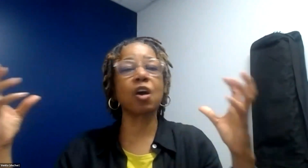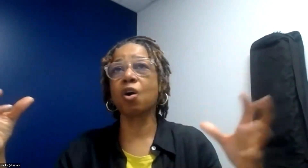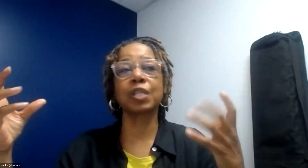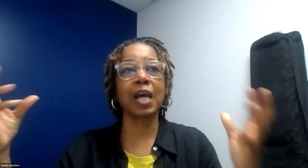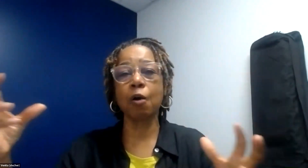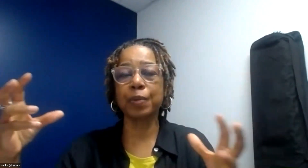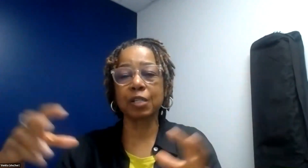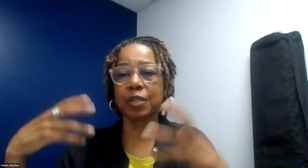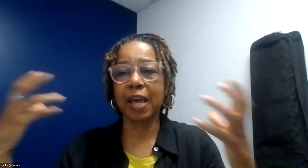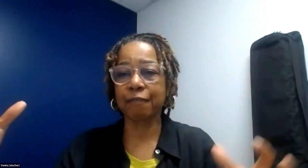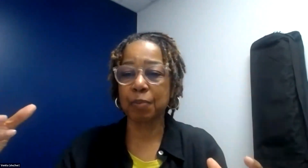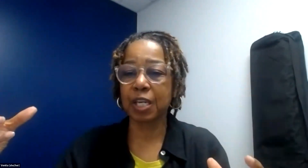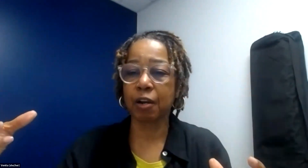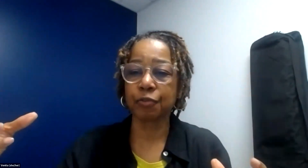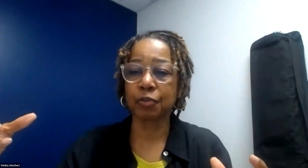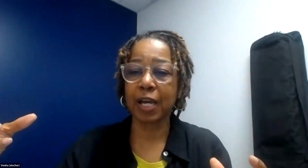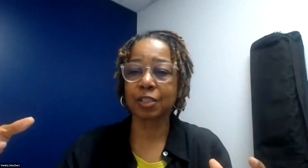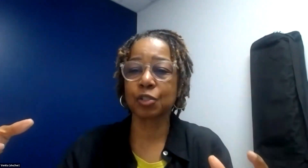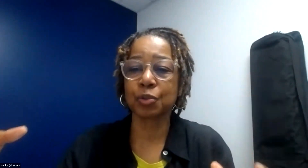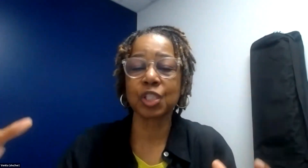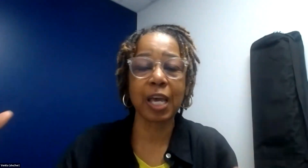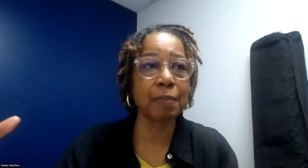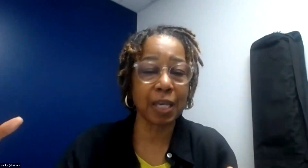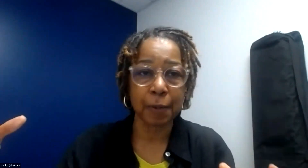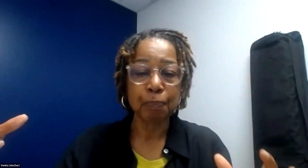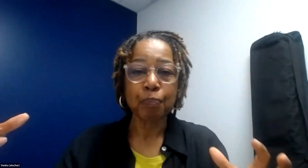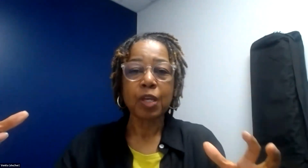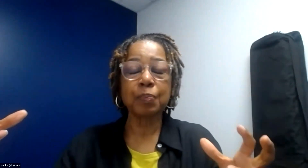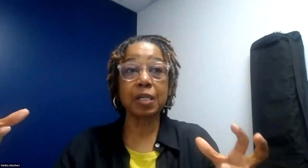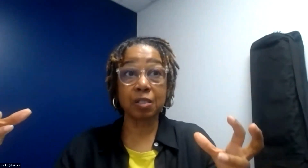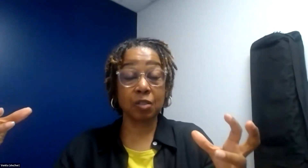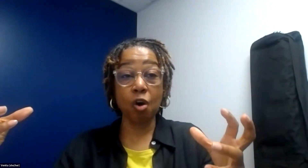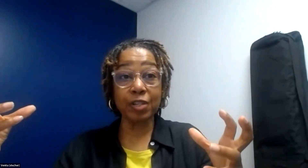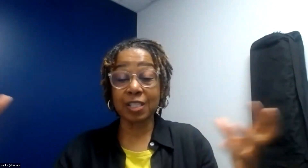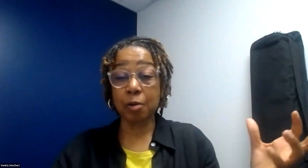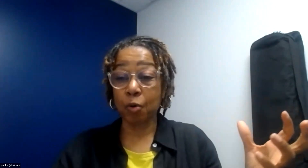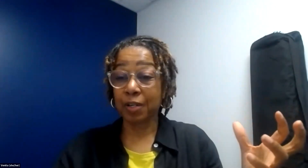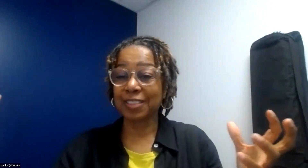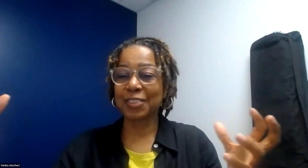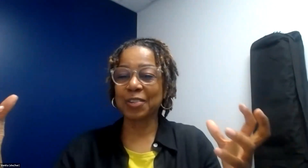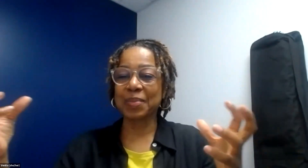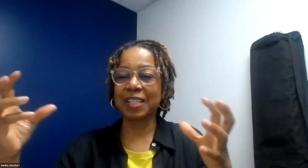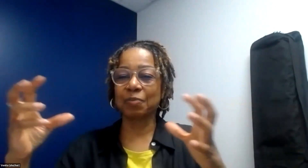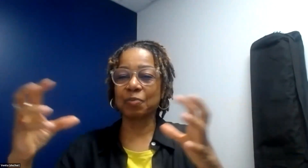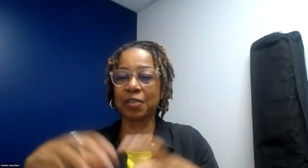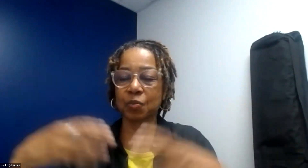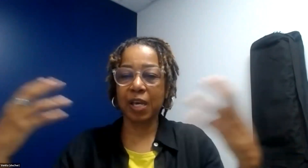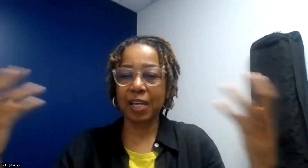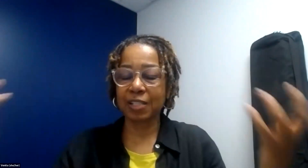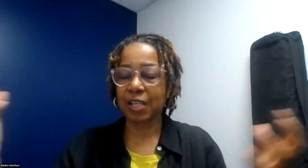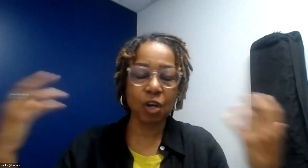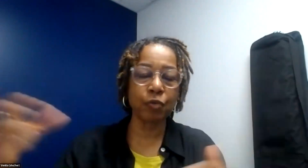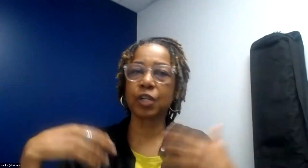I called it out because we have to be careful not to do shaming, because COVID is airborne, you know what I mean?